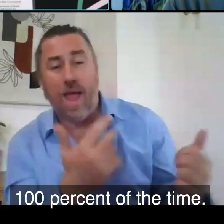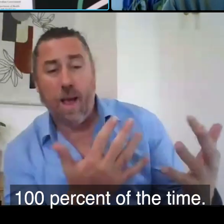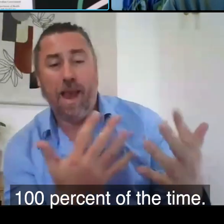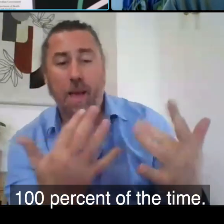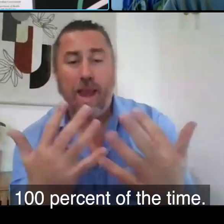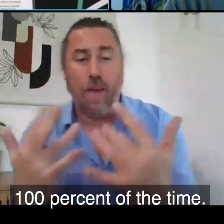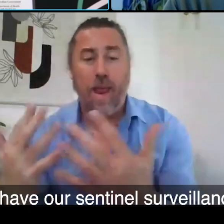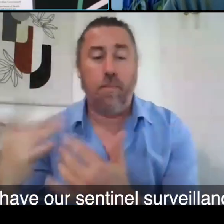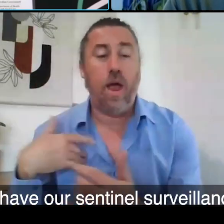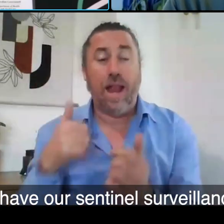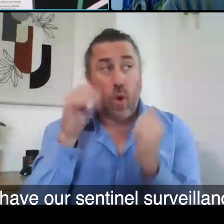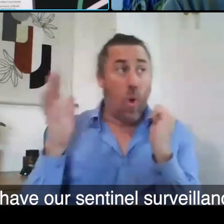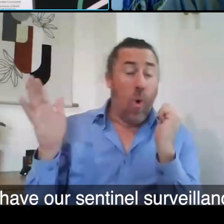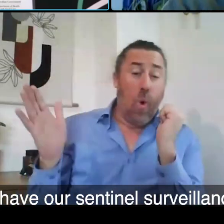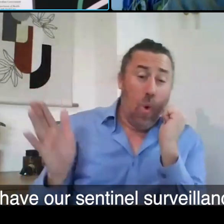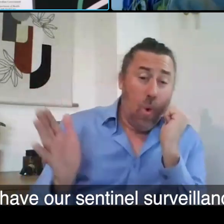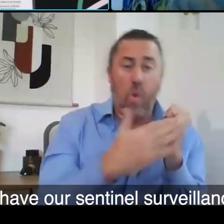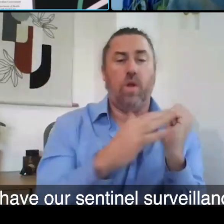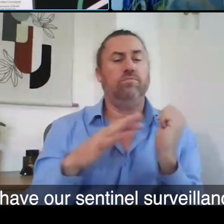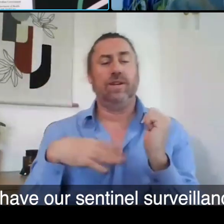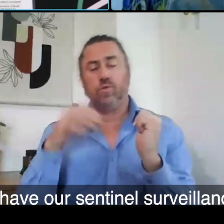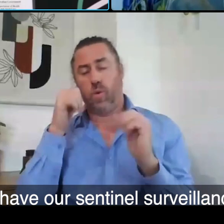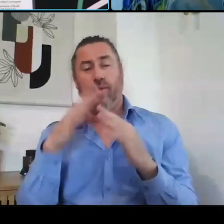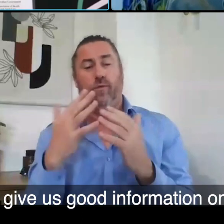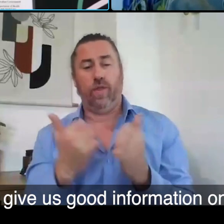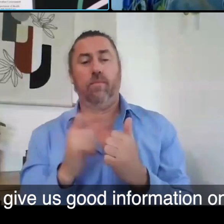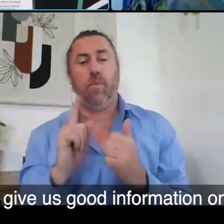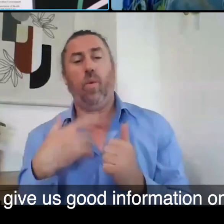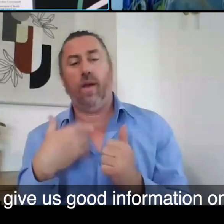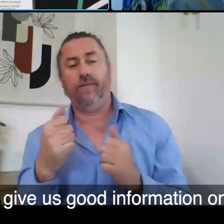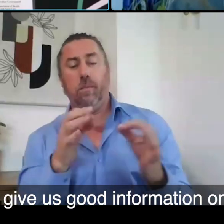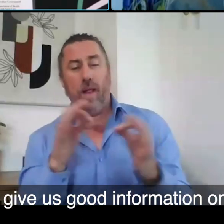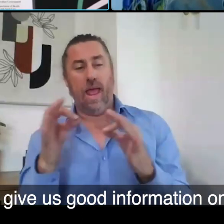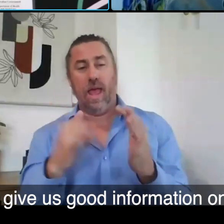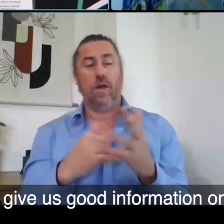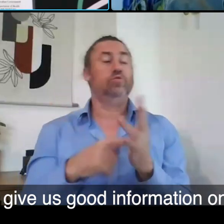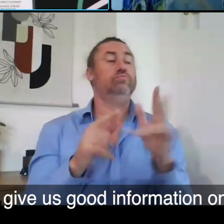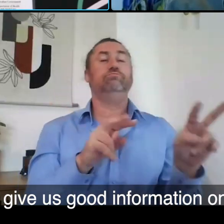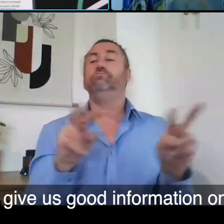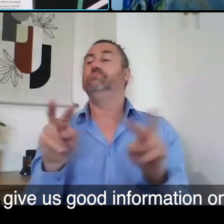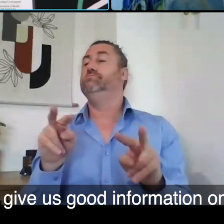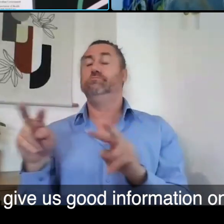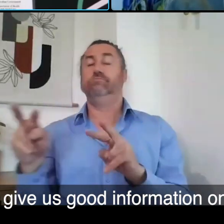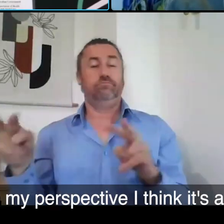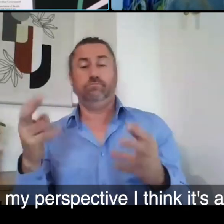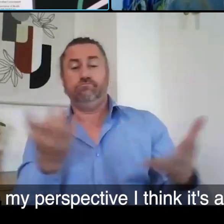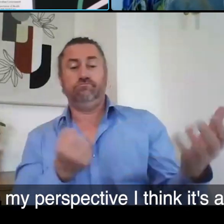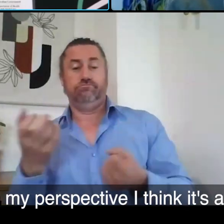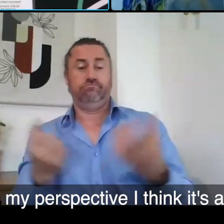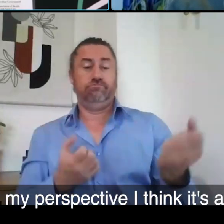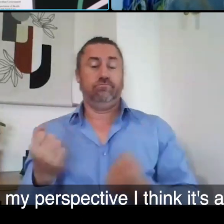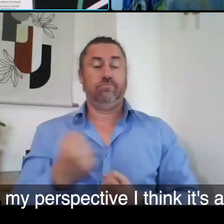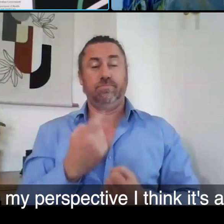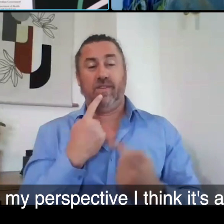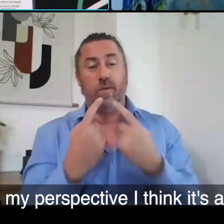of people 100% of the time, and we do have our sentinel surveillance systems which give us good information on that. So